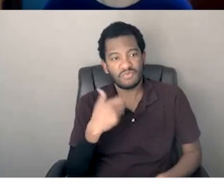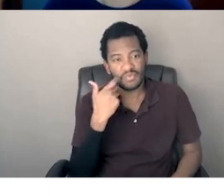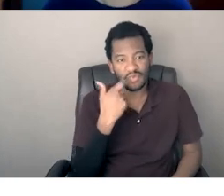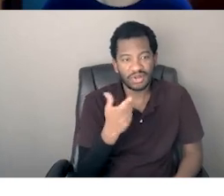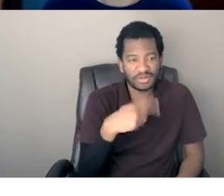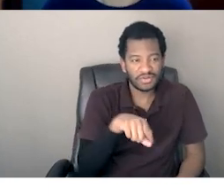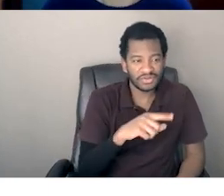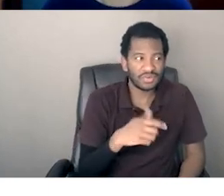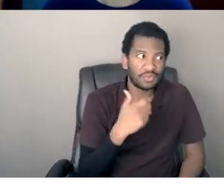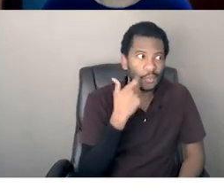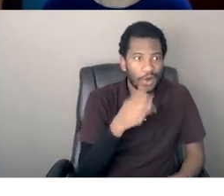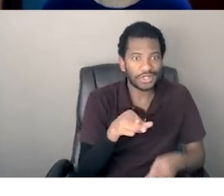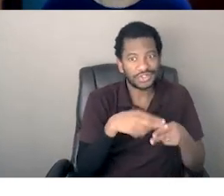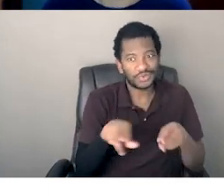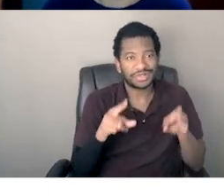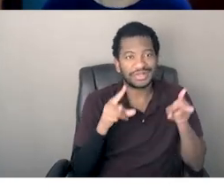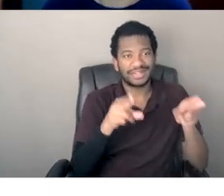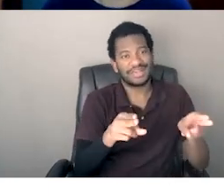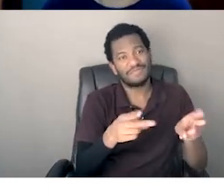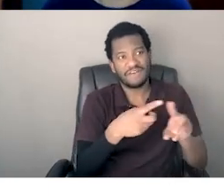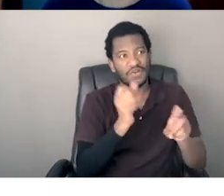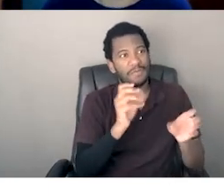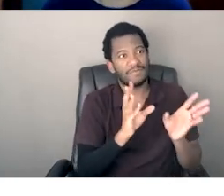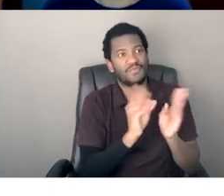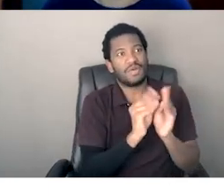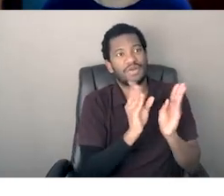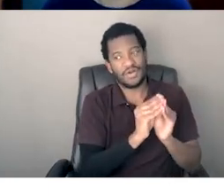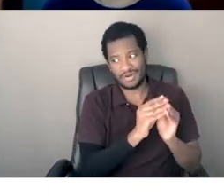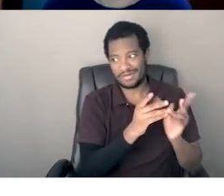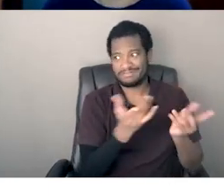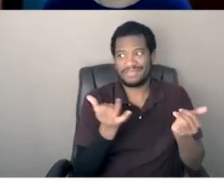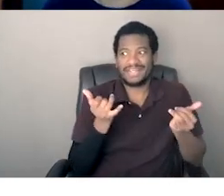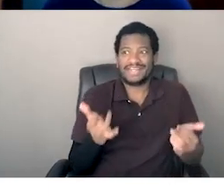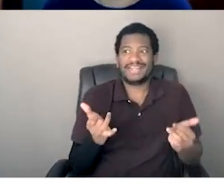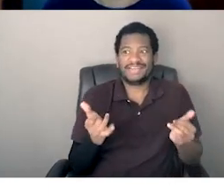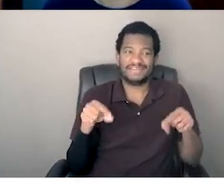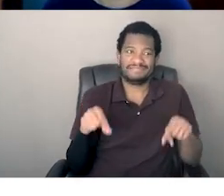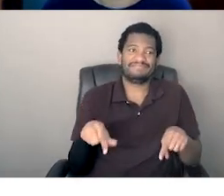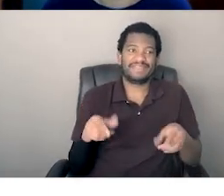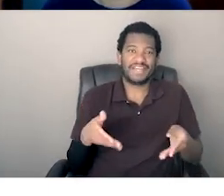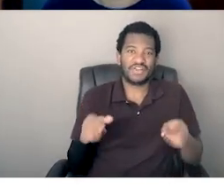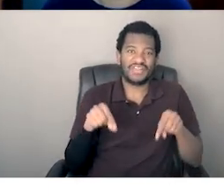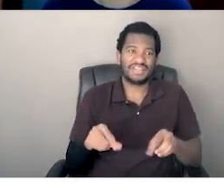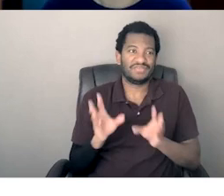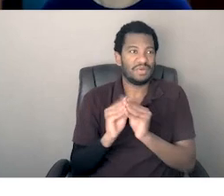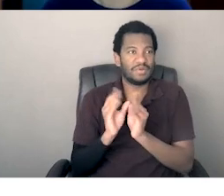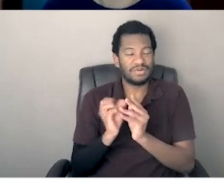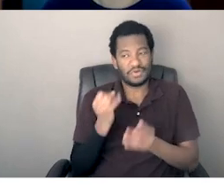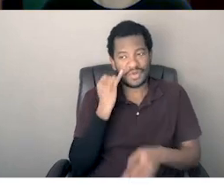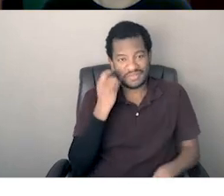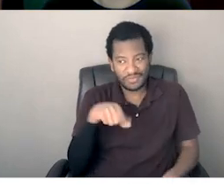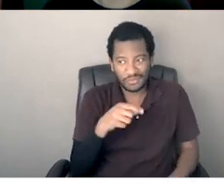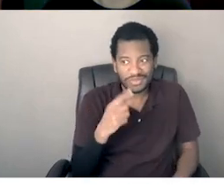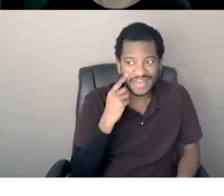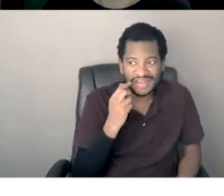a webinar. So if you also get a kick out of that too, I thought I'd say that out loud. So